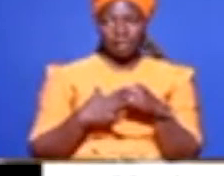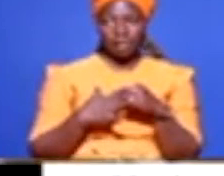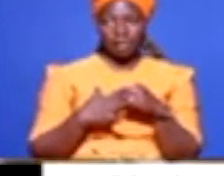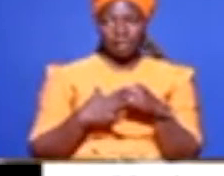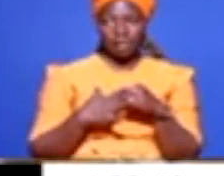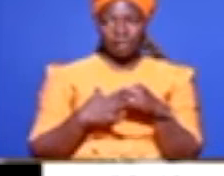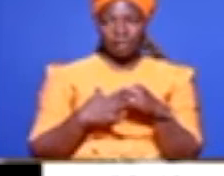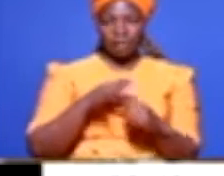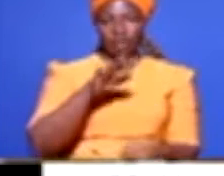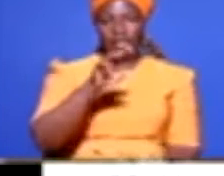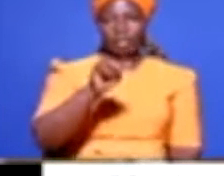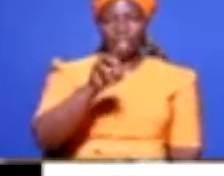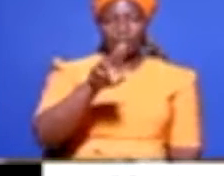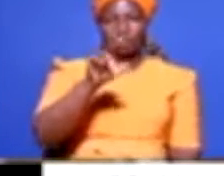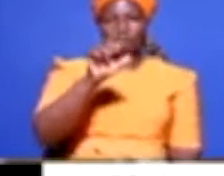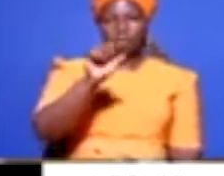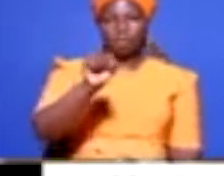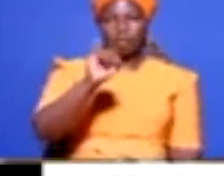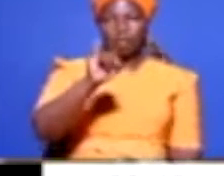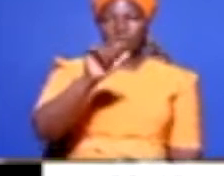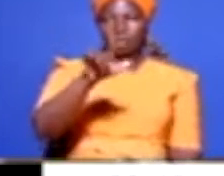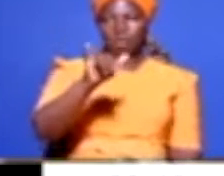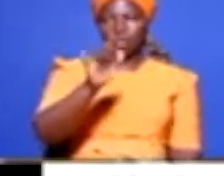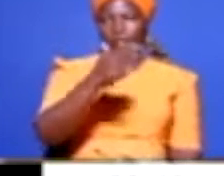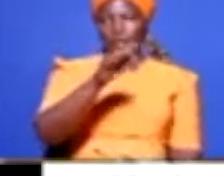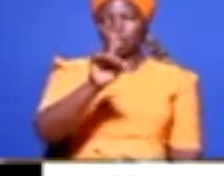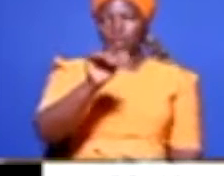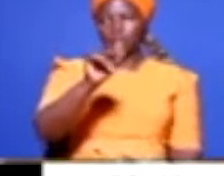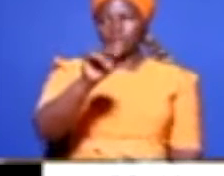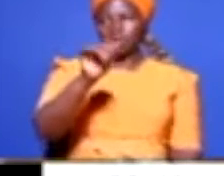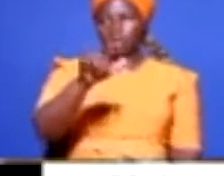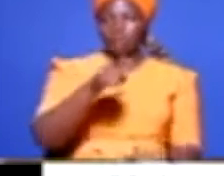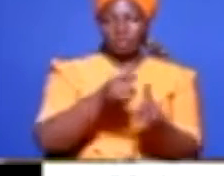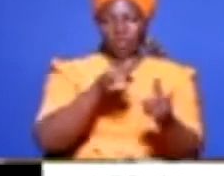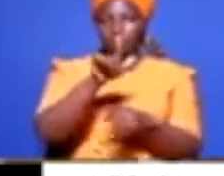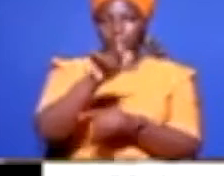nine, Mshindi Daniel Ouma, Light Academy, 87.